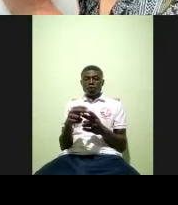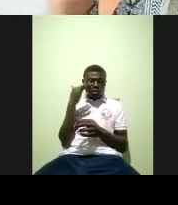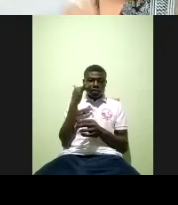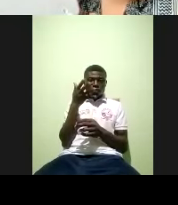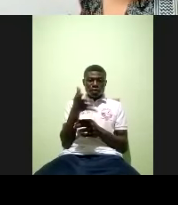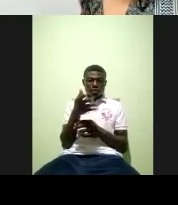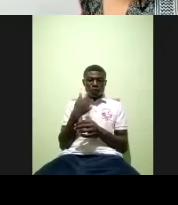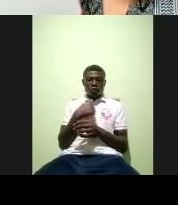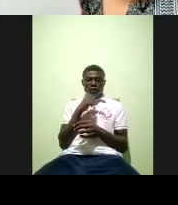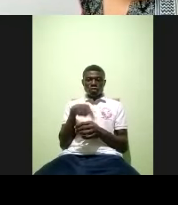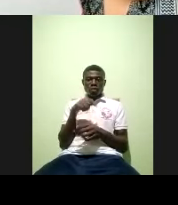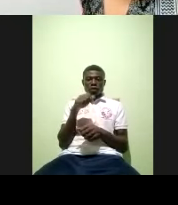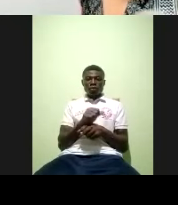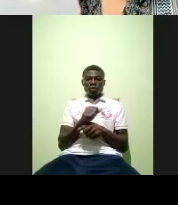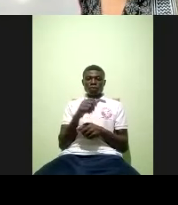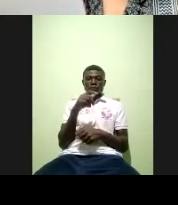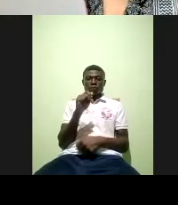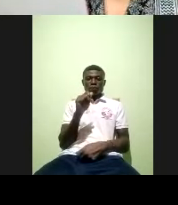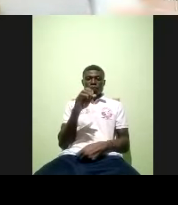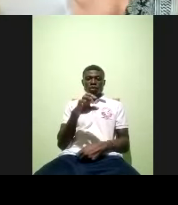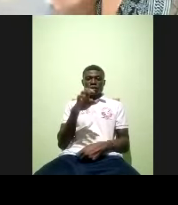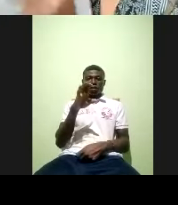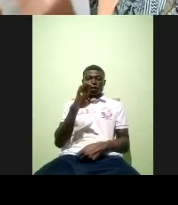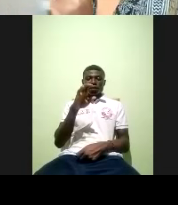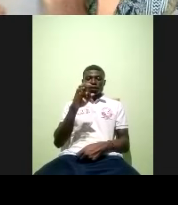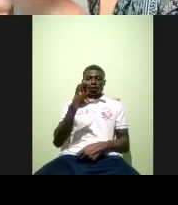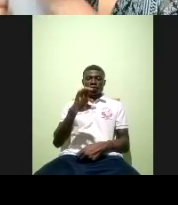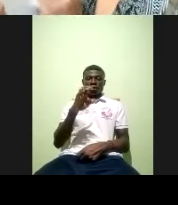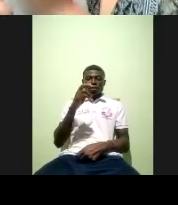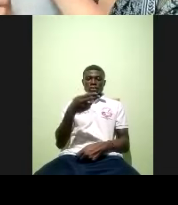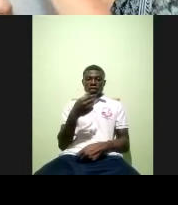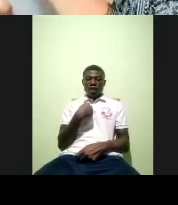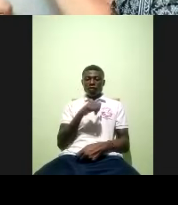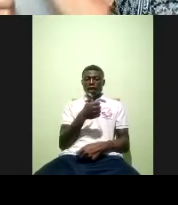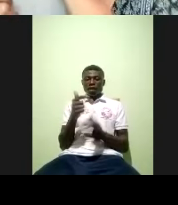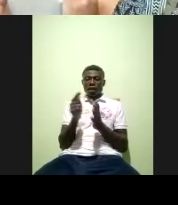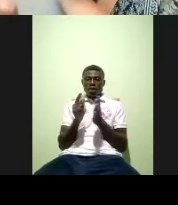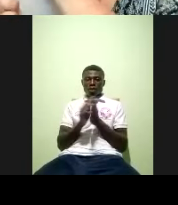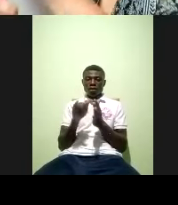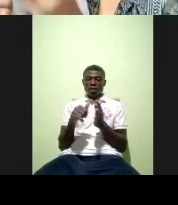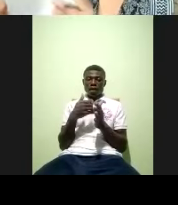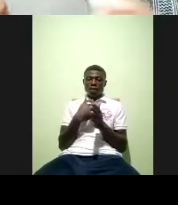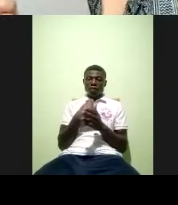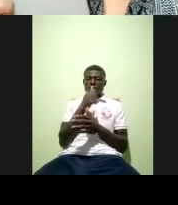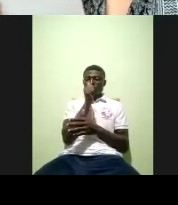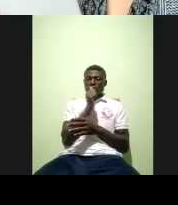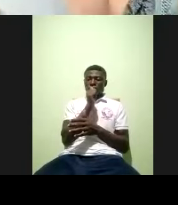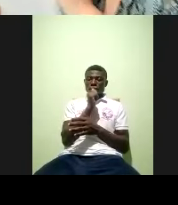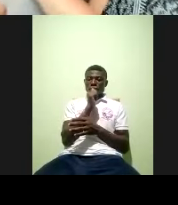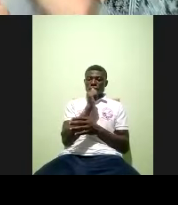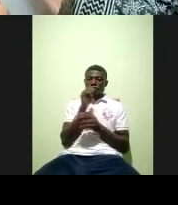use the TCH there. There are so many other rules. For example, the silent E rule